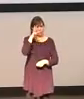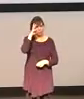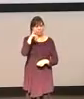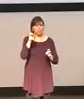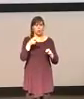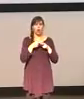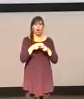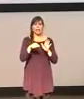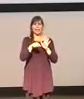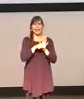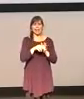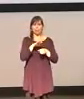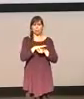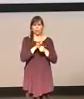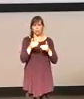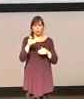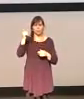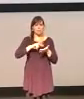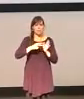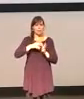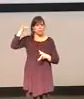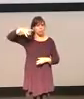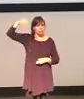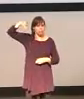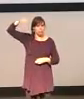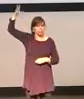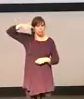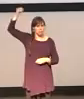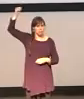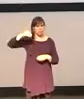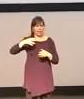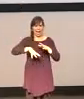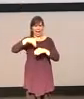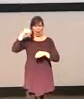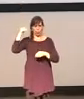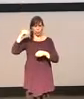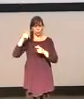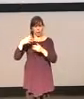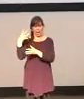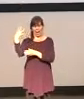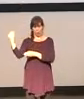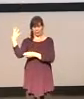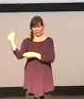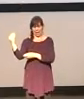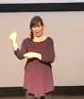negative pressure rooms. We have vented the air out into outside